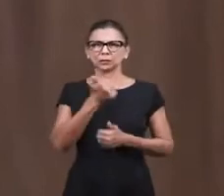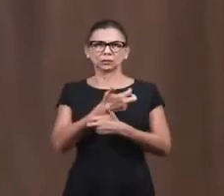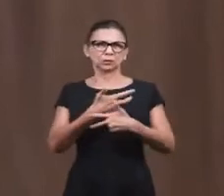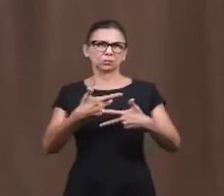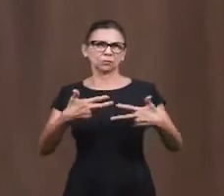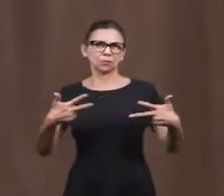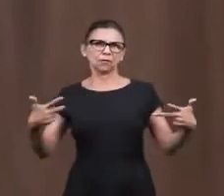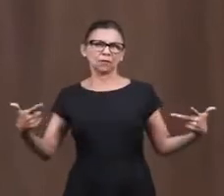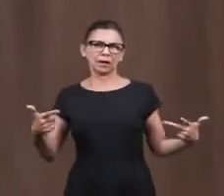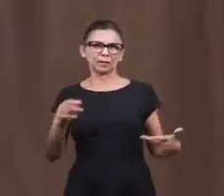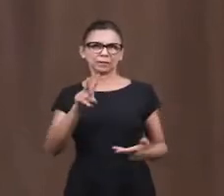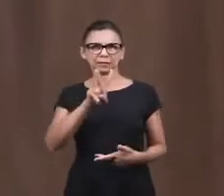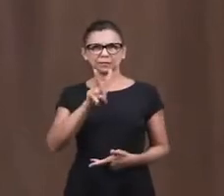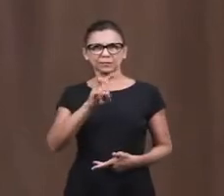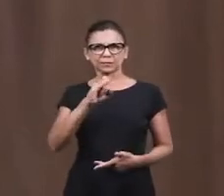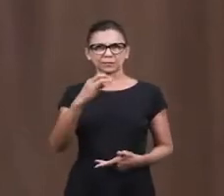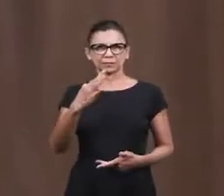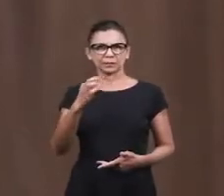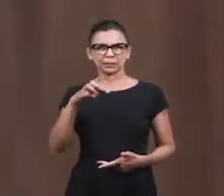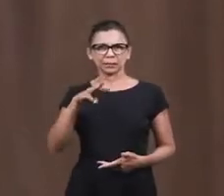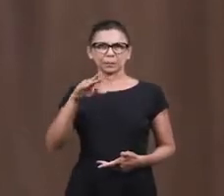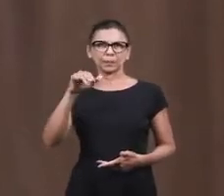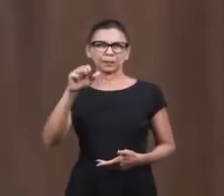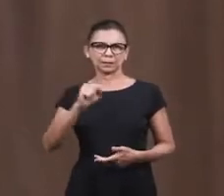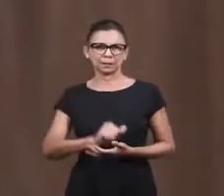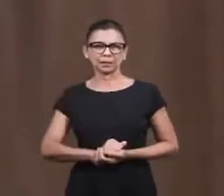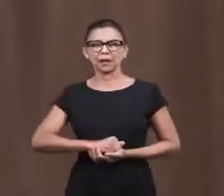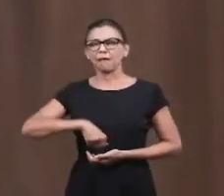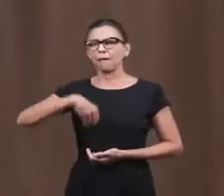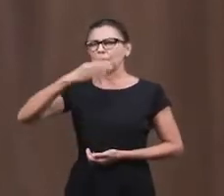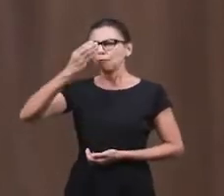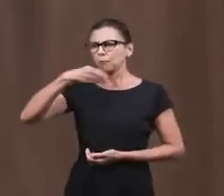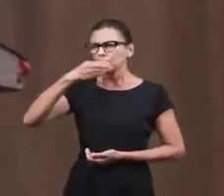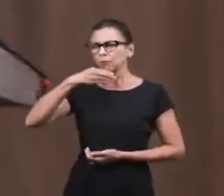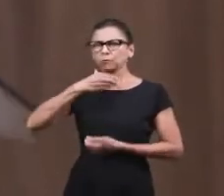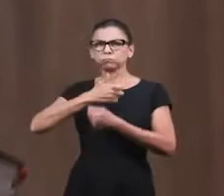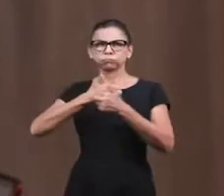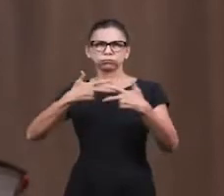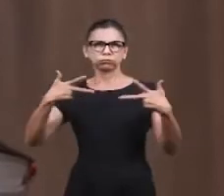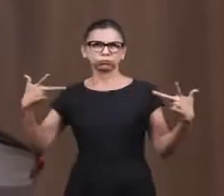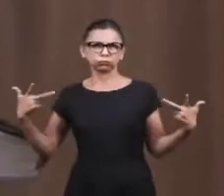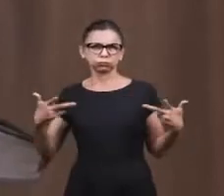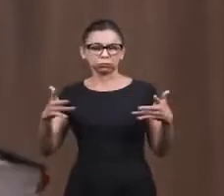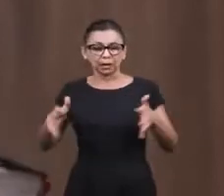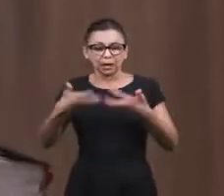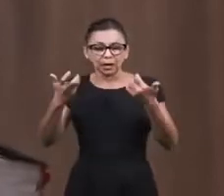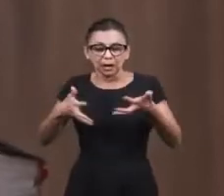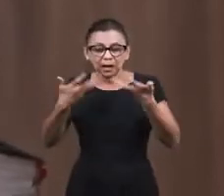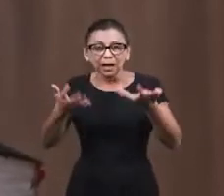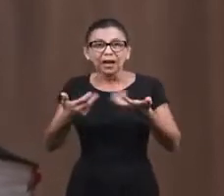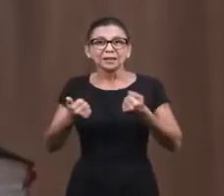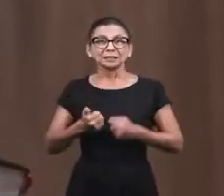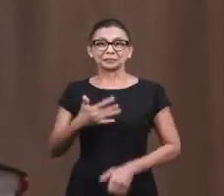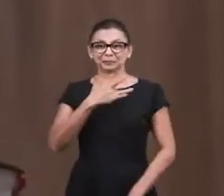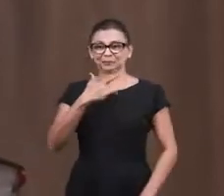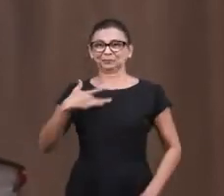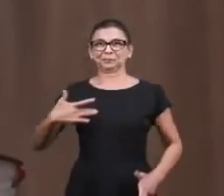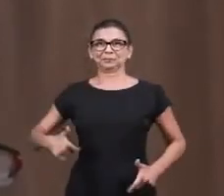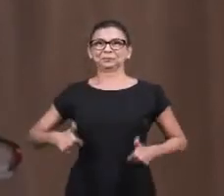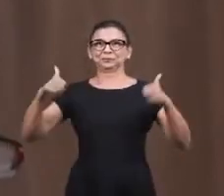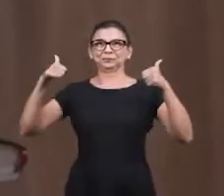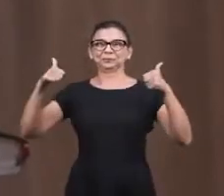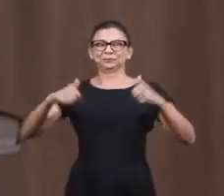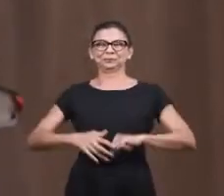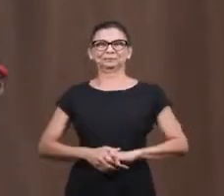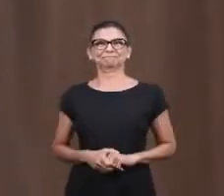proteins, carbohydrates, right? We need fruit so that we can grow and be healthy, right? Isn't it like that? And what about